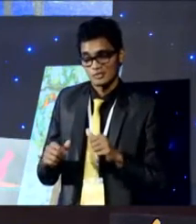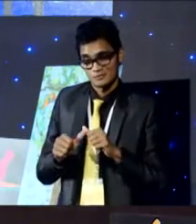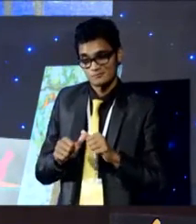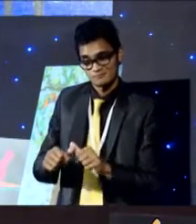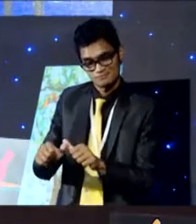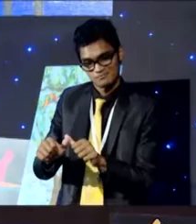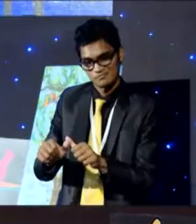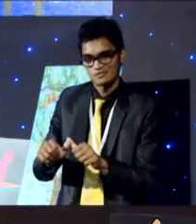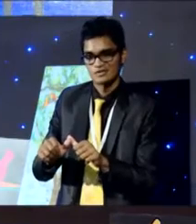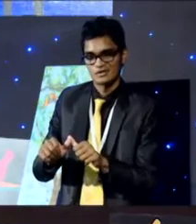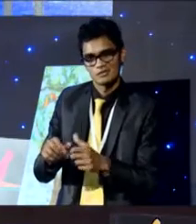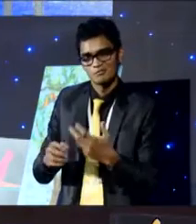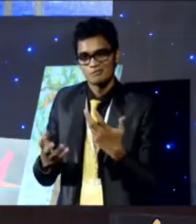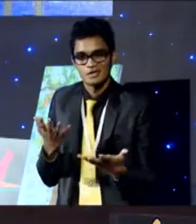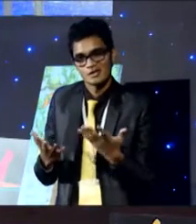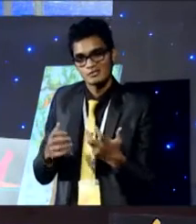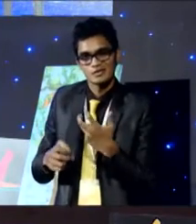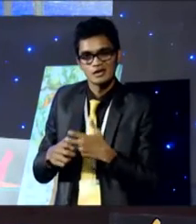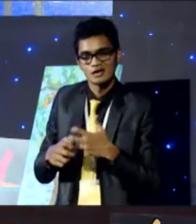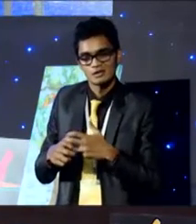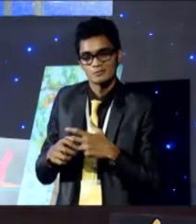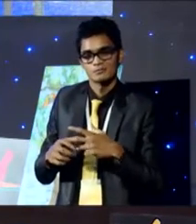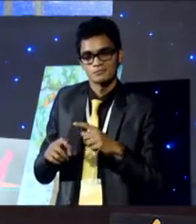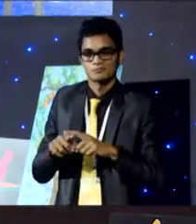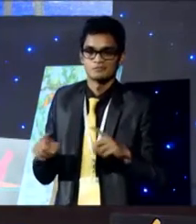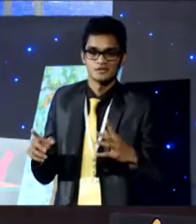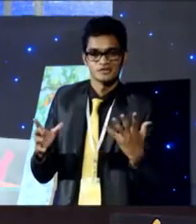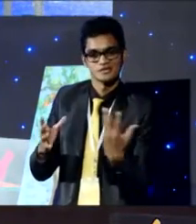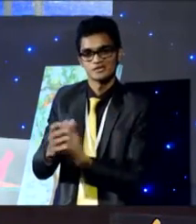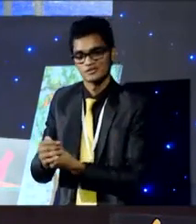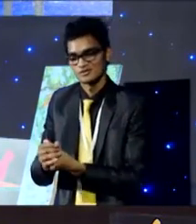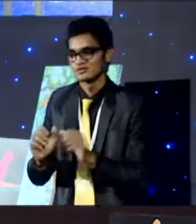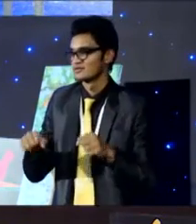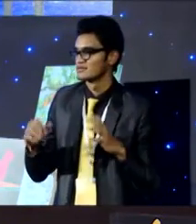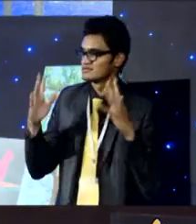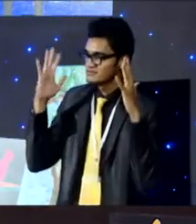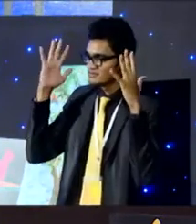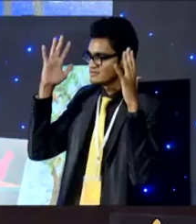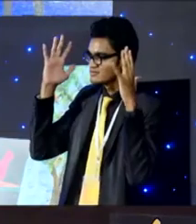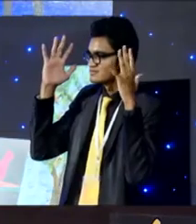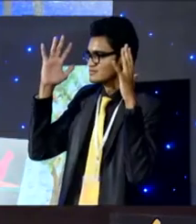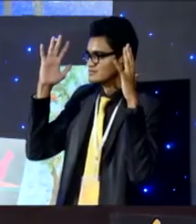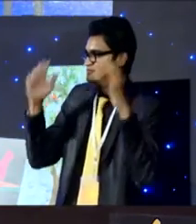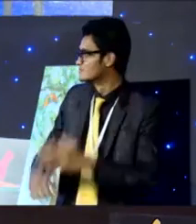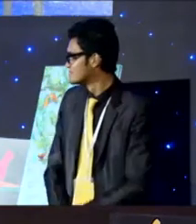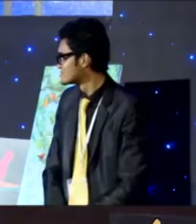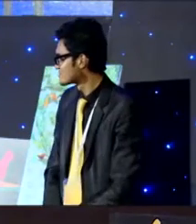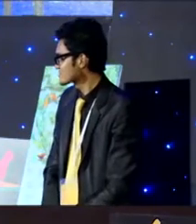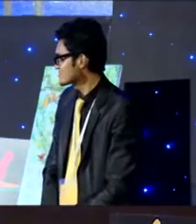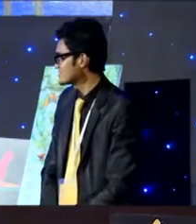that, to foster an inclusion. What I, thank you, Jaydeep.